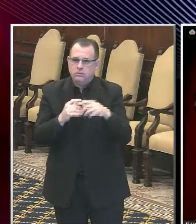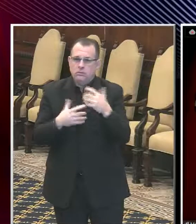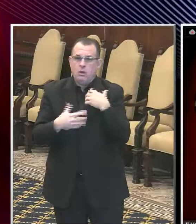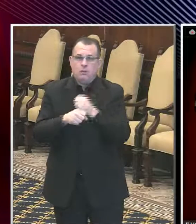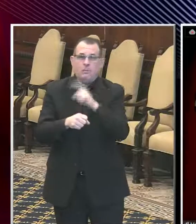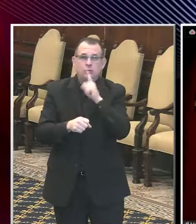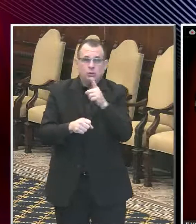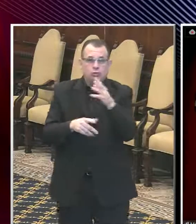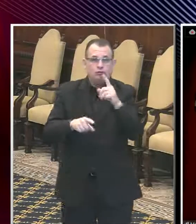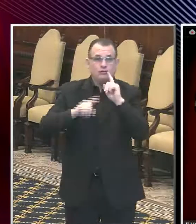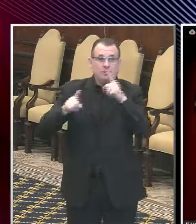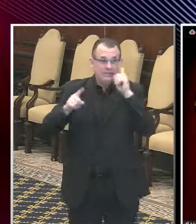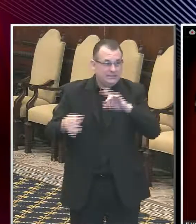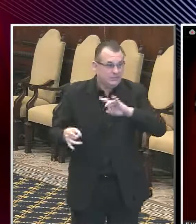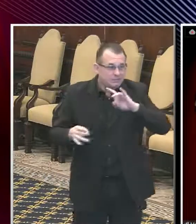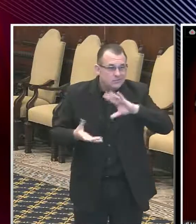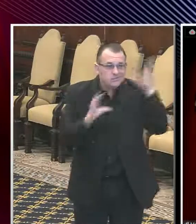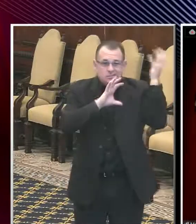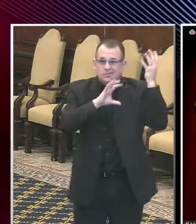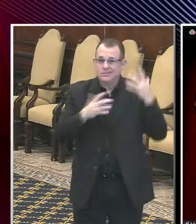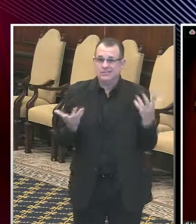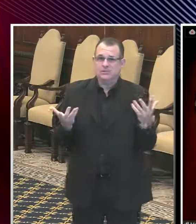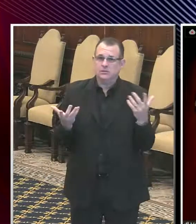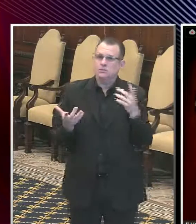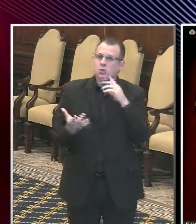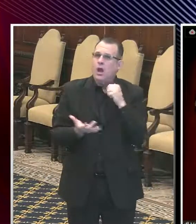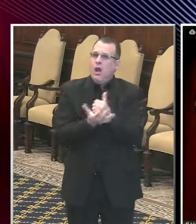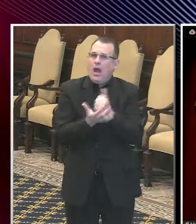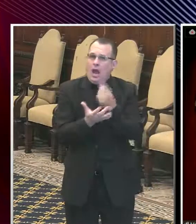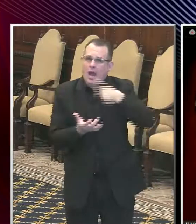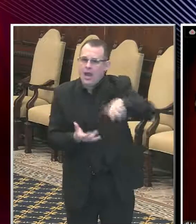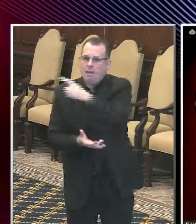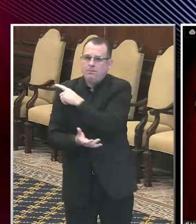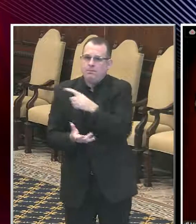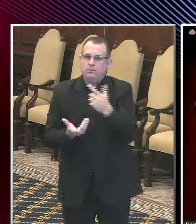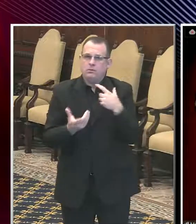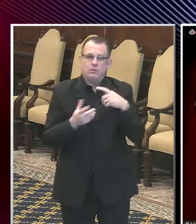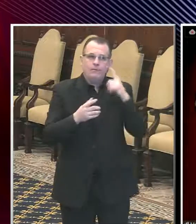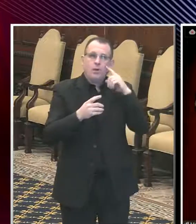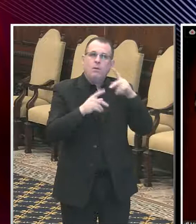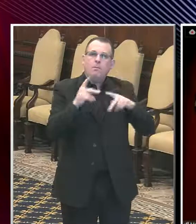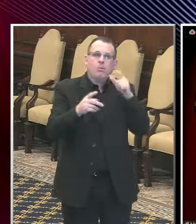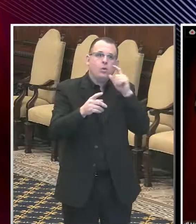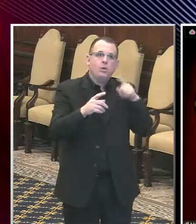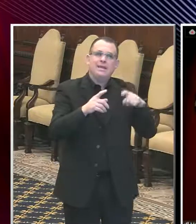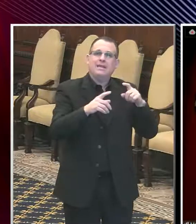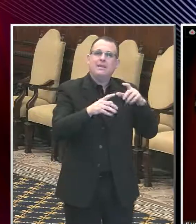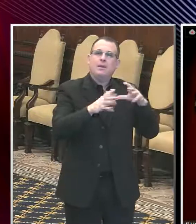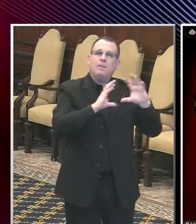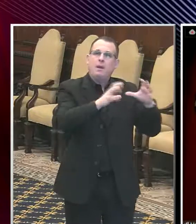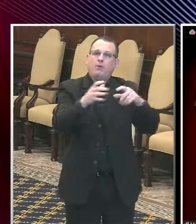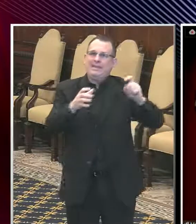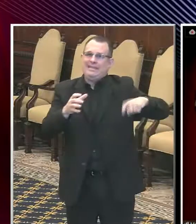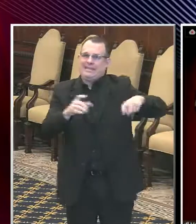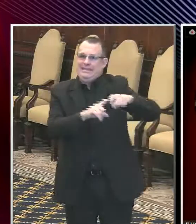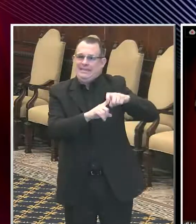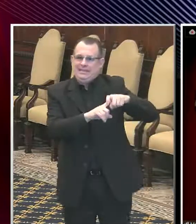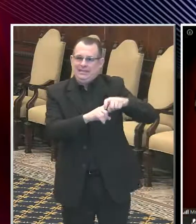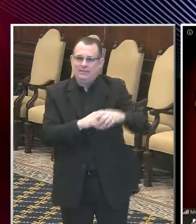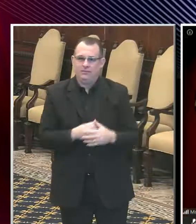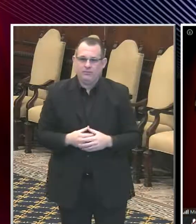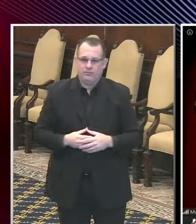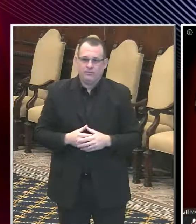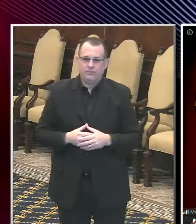crisis reaches our most vulnerable populations. These two new efforts are examples of that commitment. Now I ask Dr. Farley to give us his daily